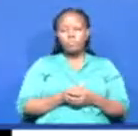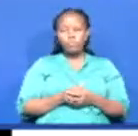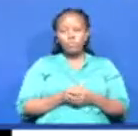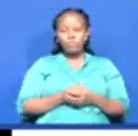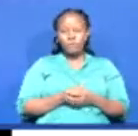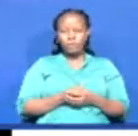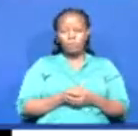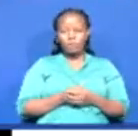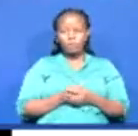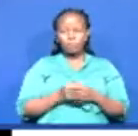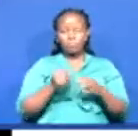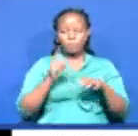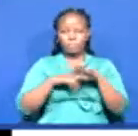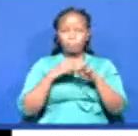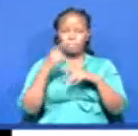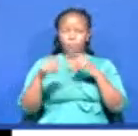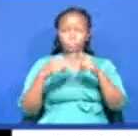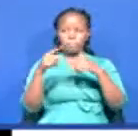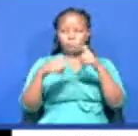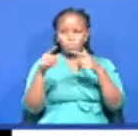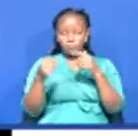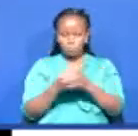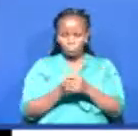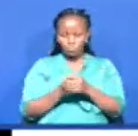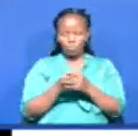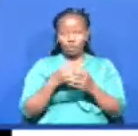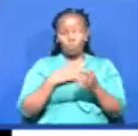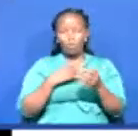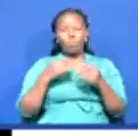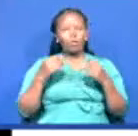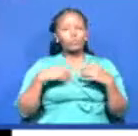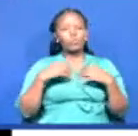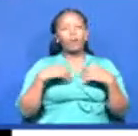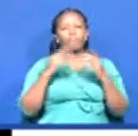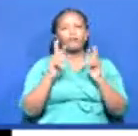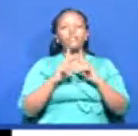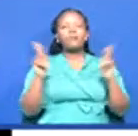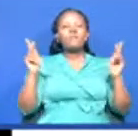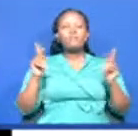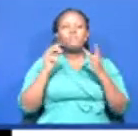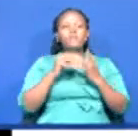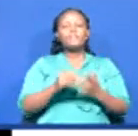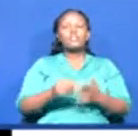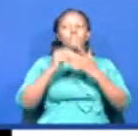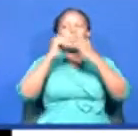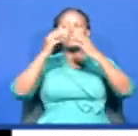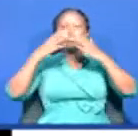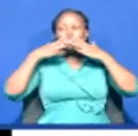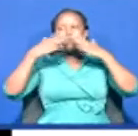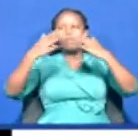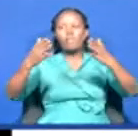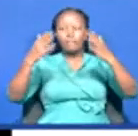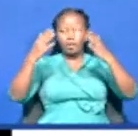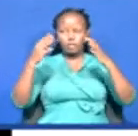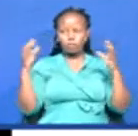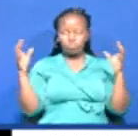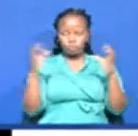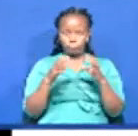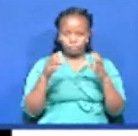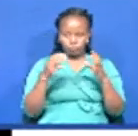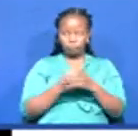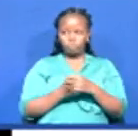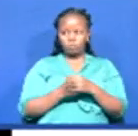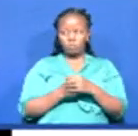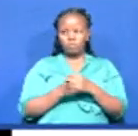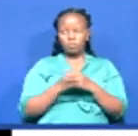As we continue, I'd like to pass a very special vote of thanks to Trademark East Africa.